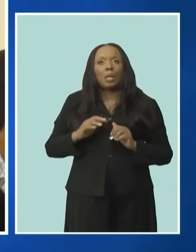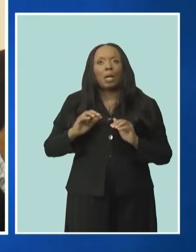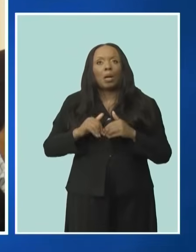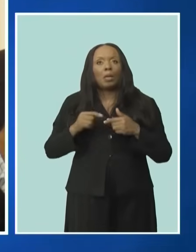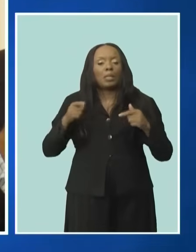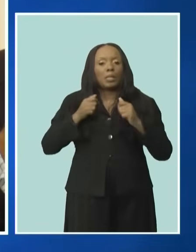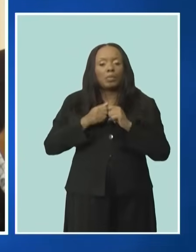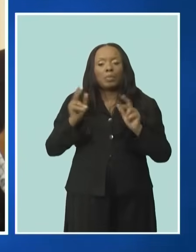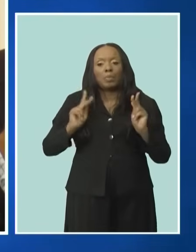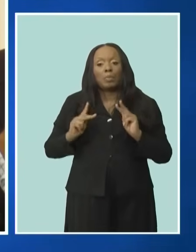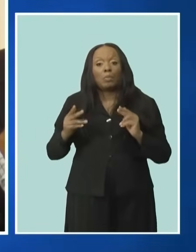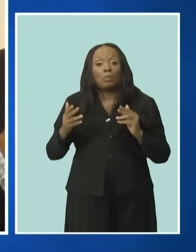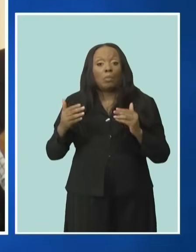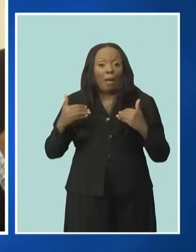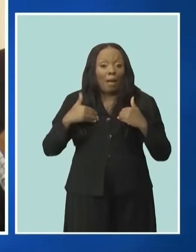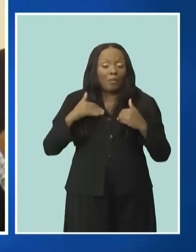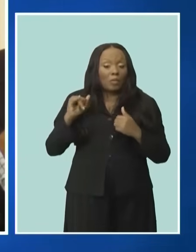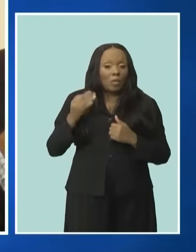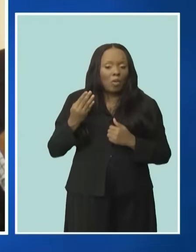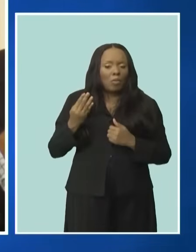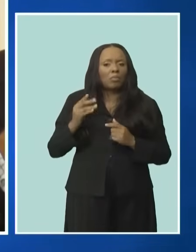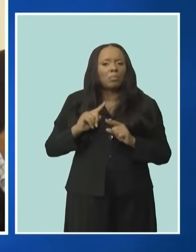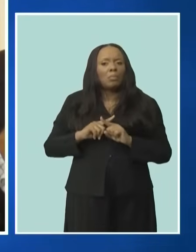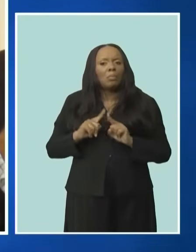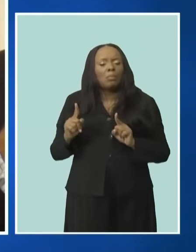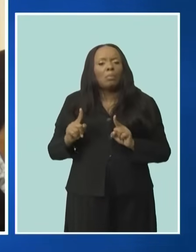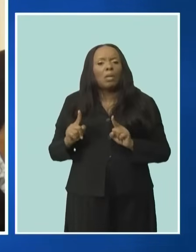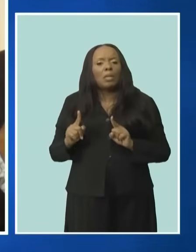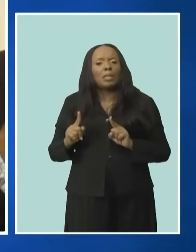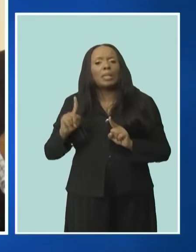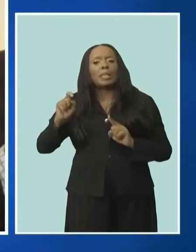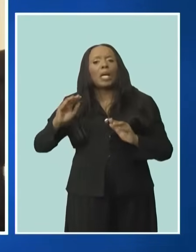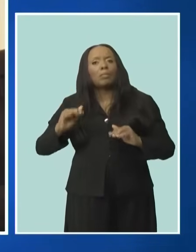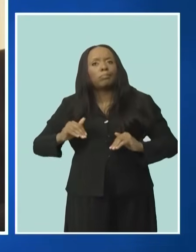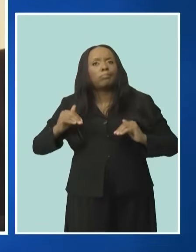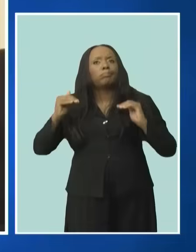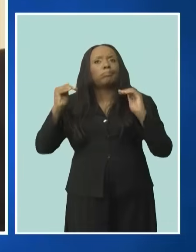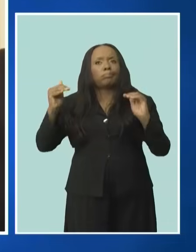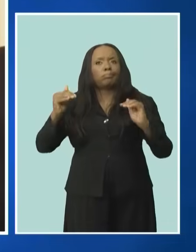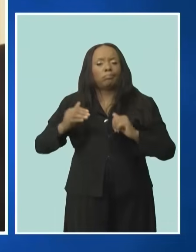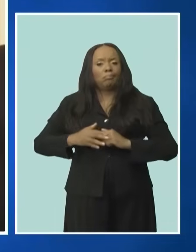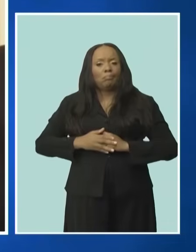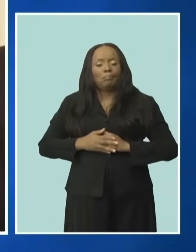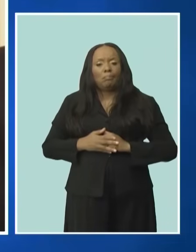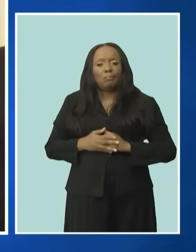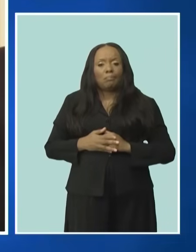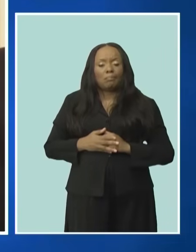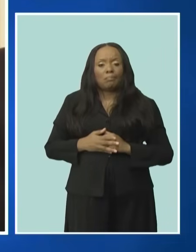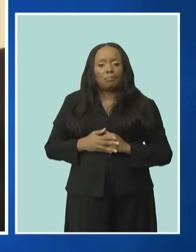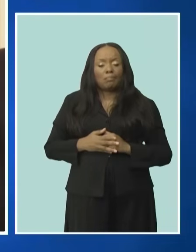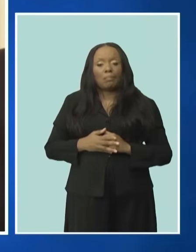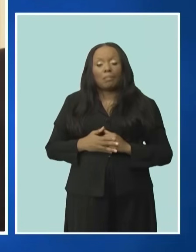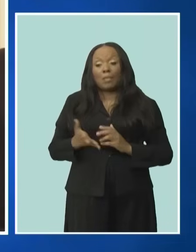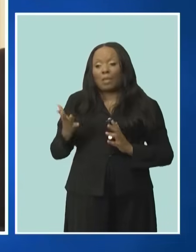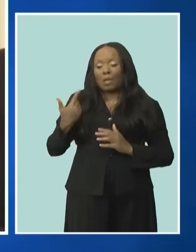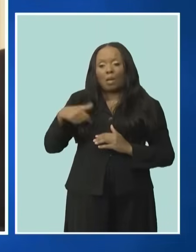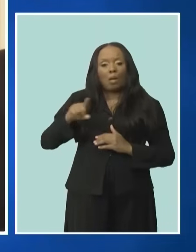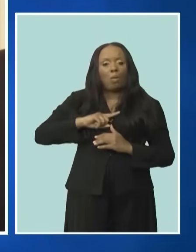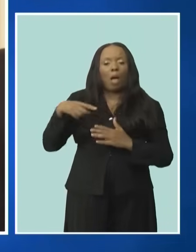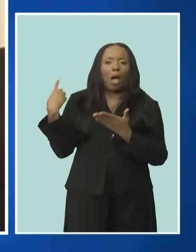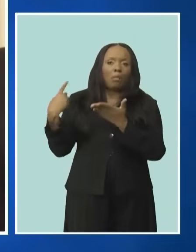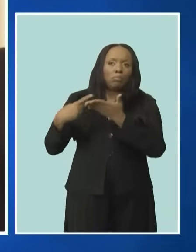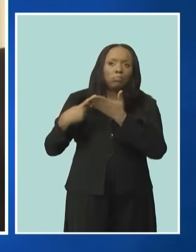of underemployment. But I make that point to be able to drive home that even as we